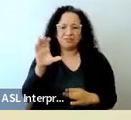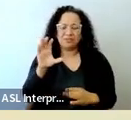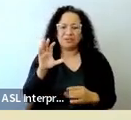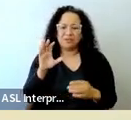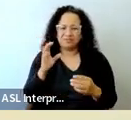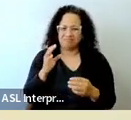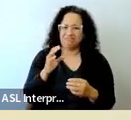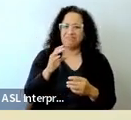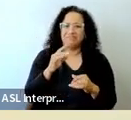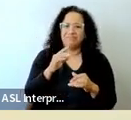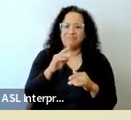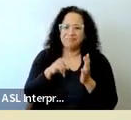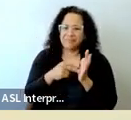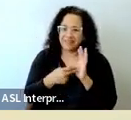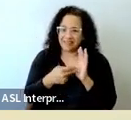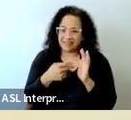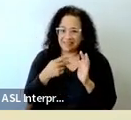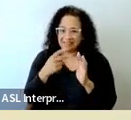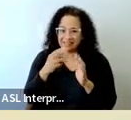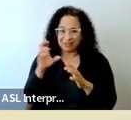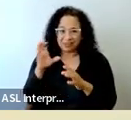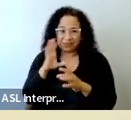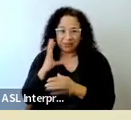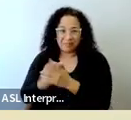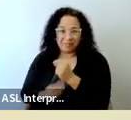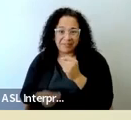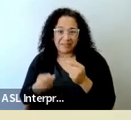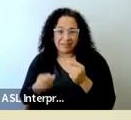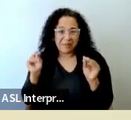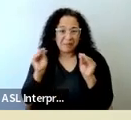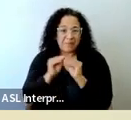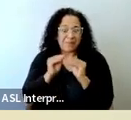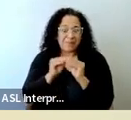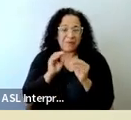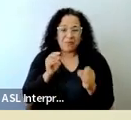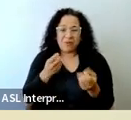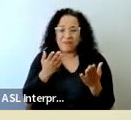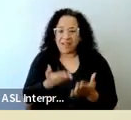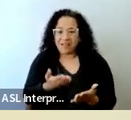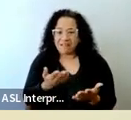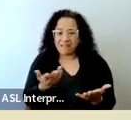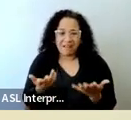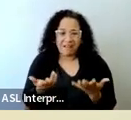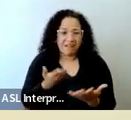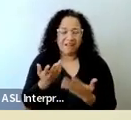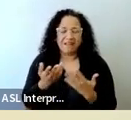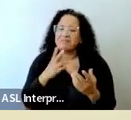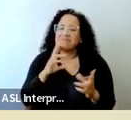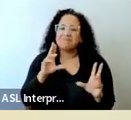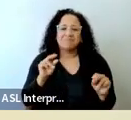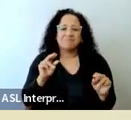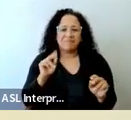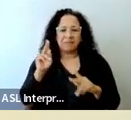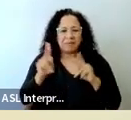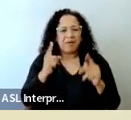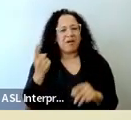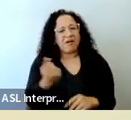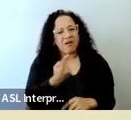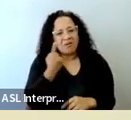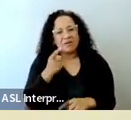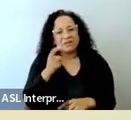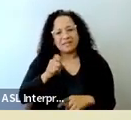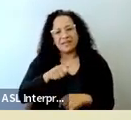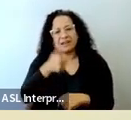wait a minute, does this mean we're going to go away or our providers are going to go away? No, people always need other